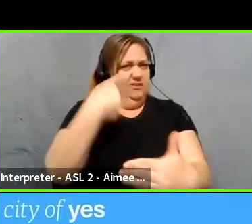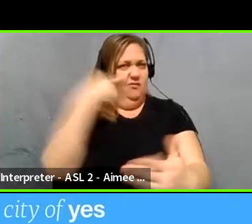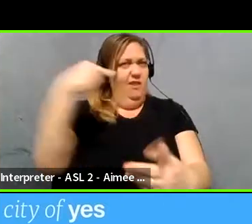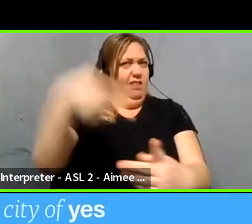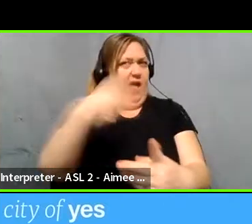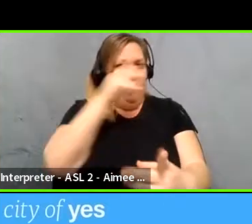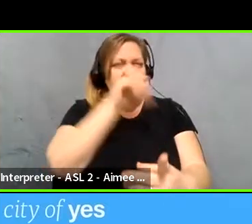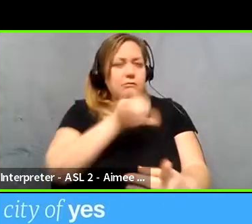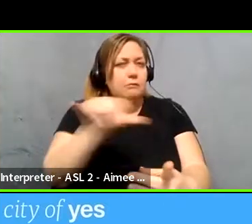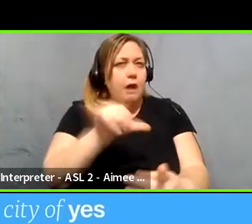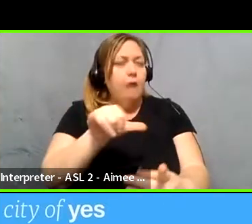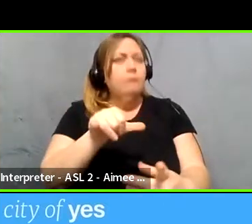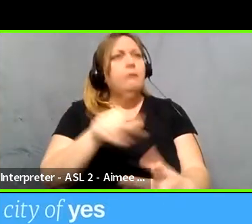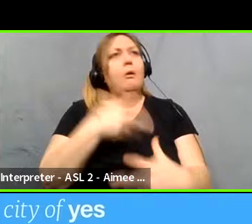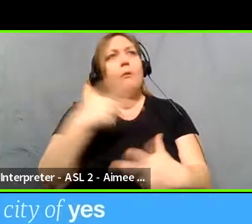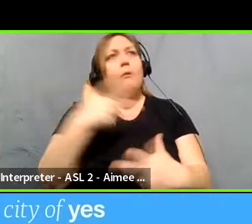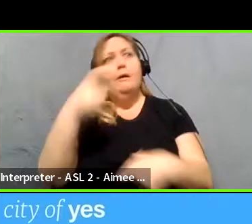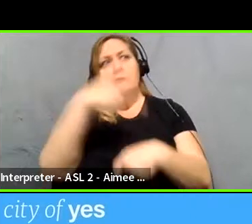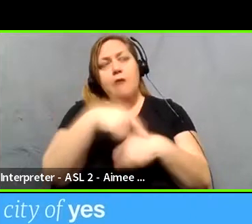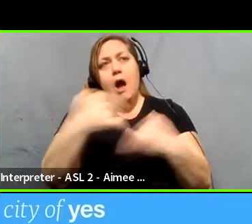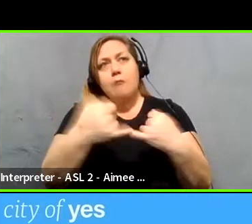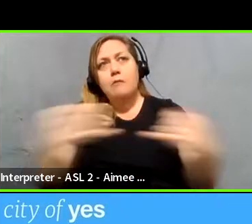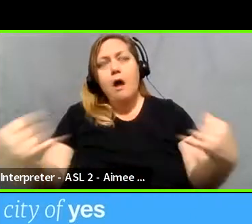What is, what is the timeline